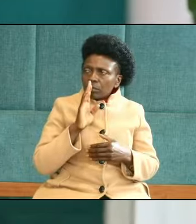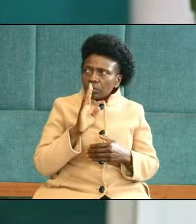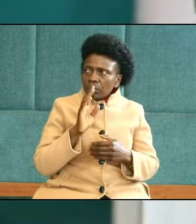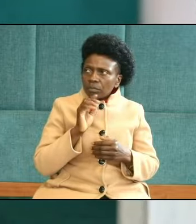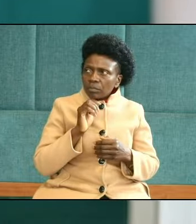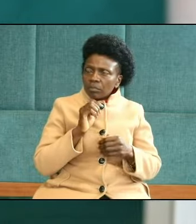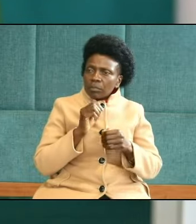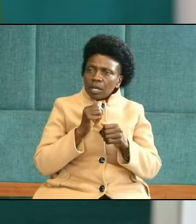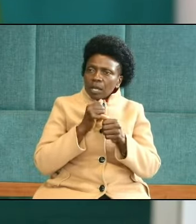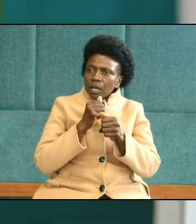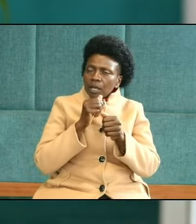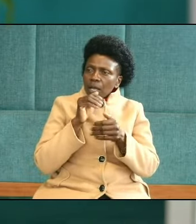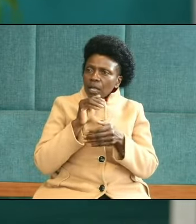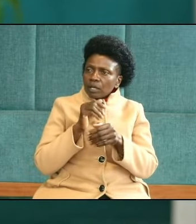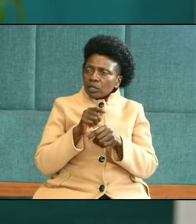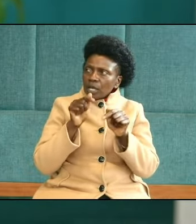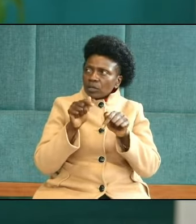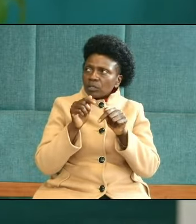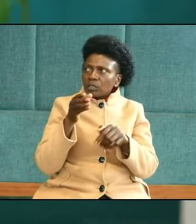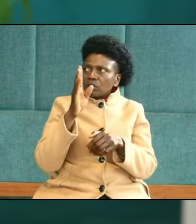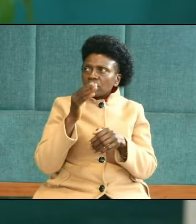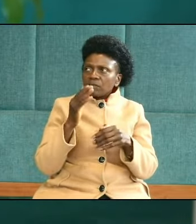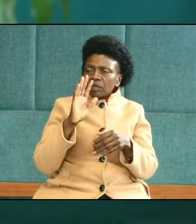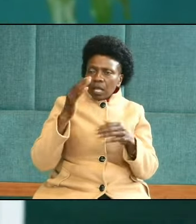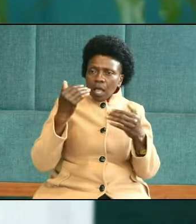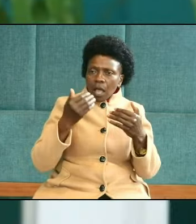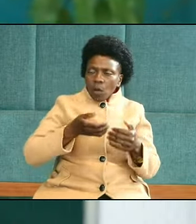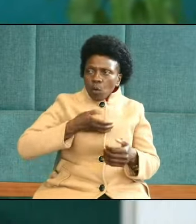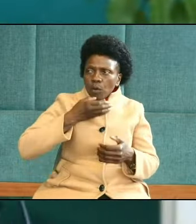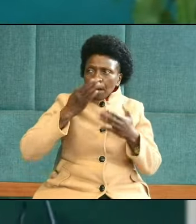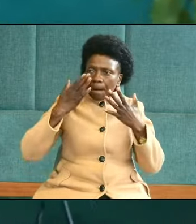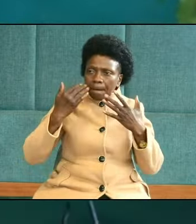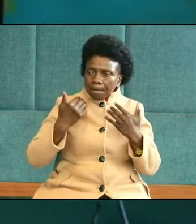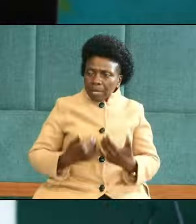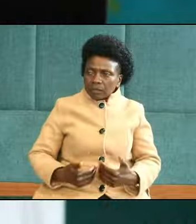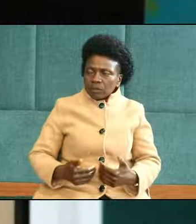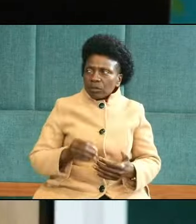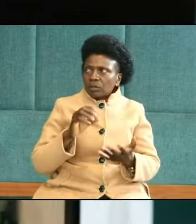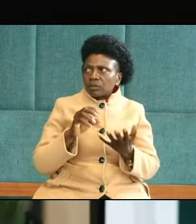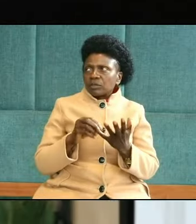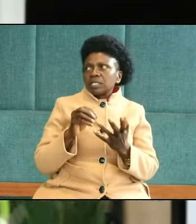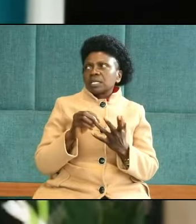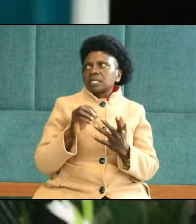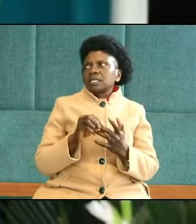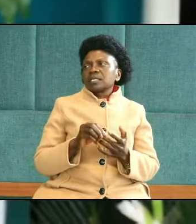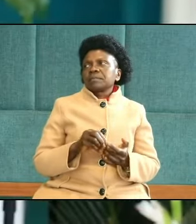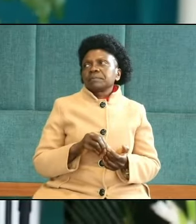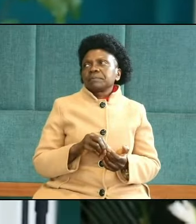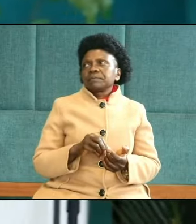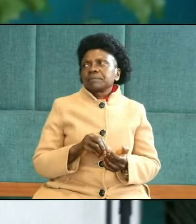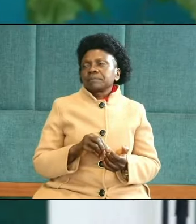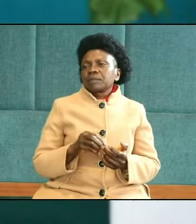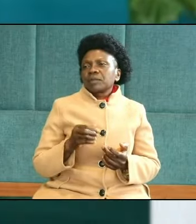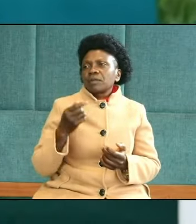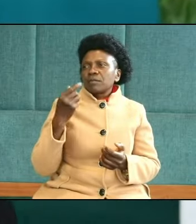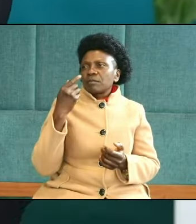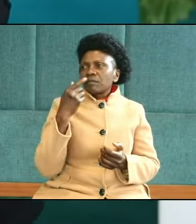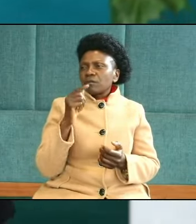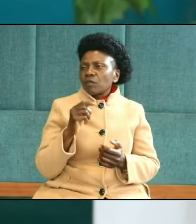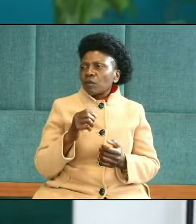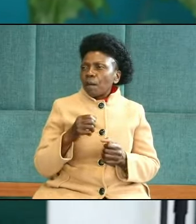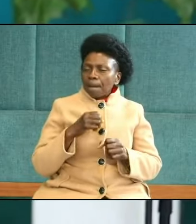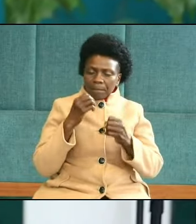the results of personal choices? For example, you find a man or a woman who has smoked cigarettes for decades.